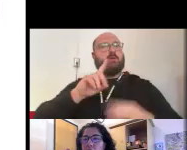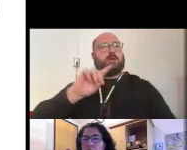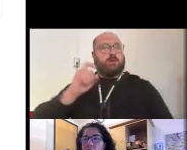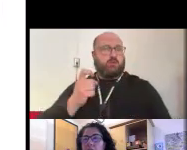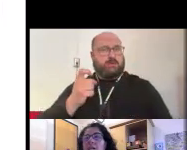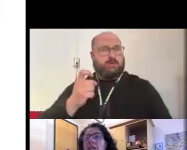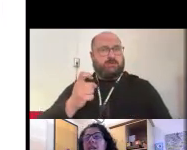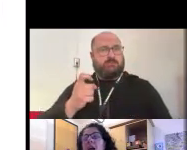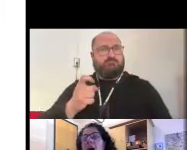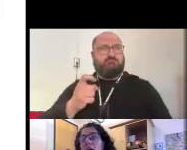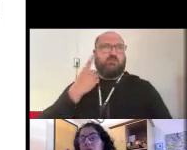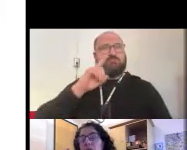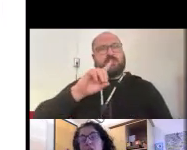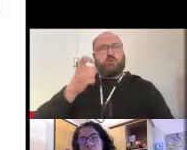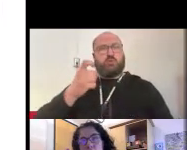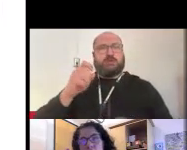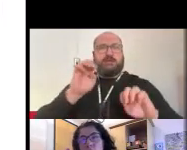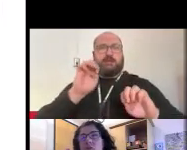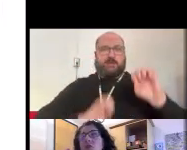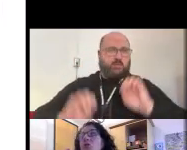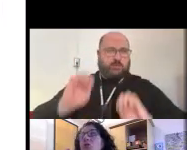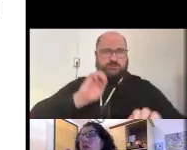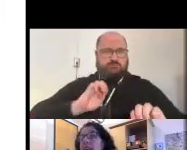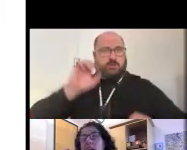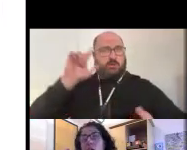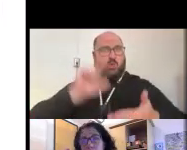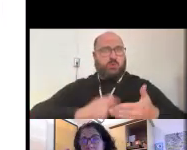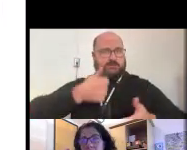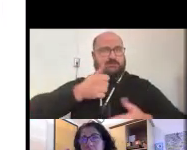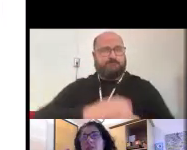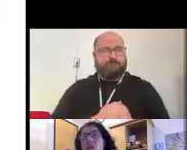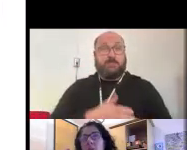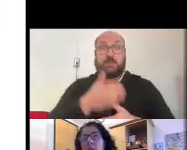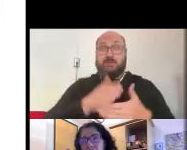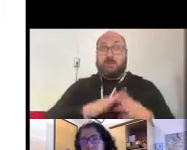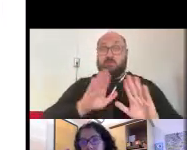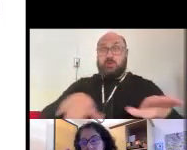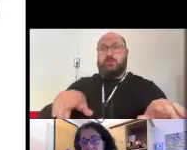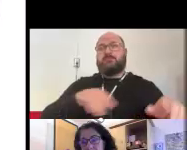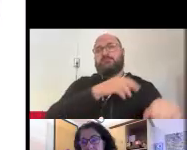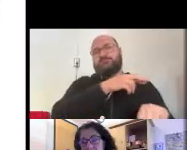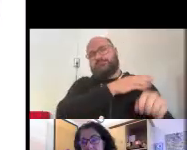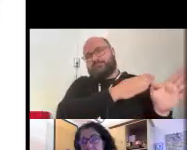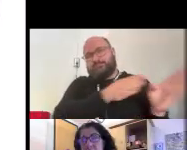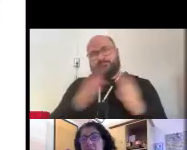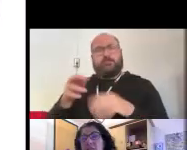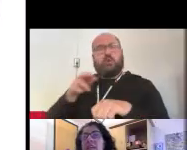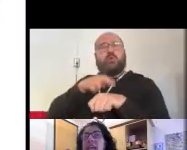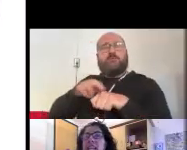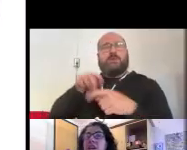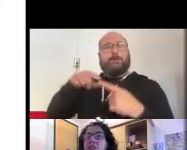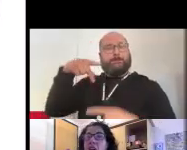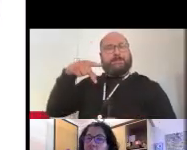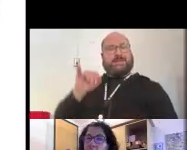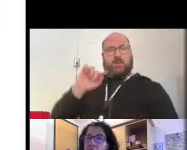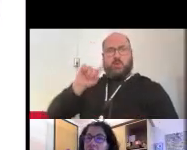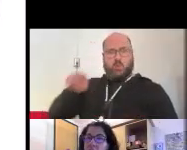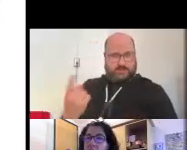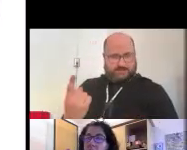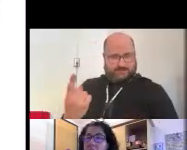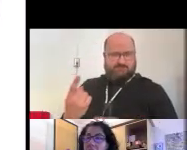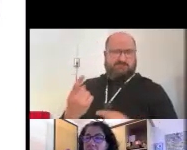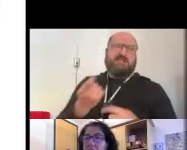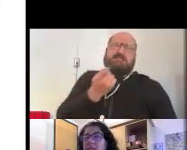diagnostic evaluation. Some children referred to EI only, so a little bit of a difference in the age at their